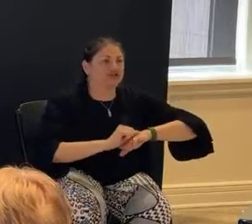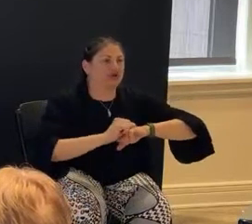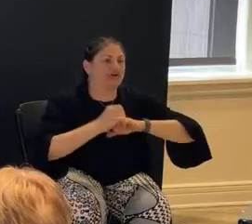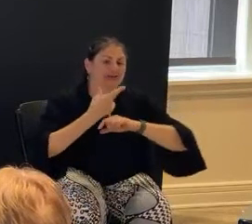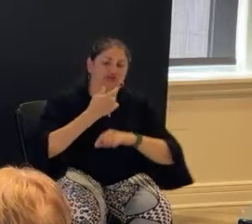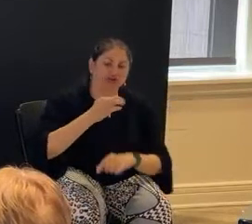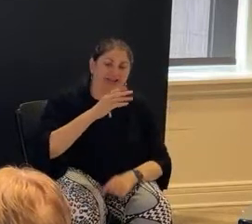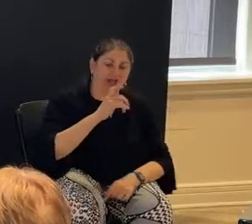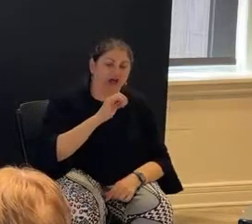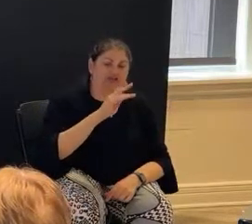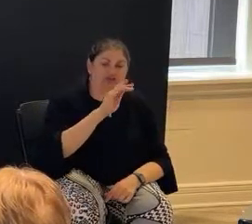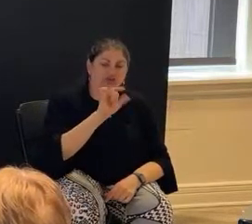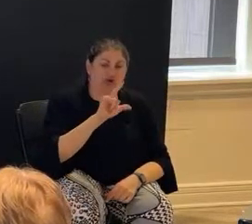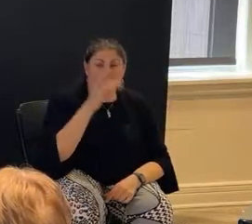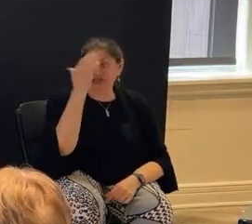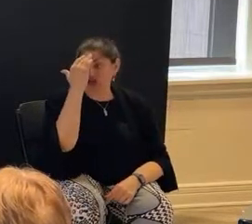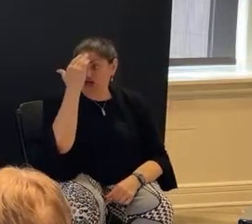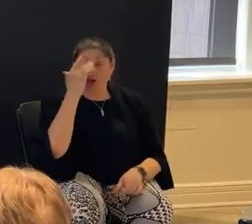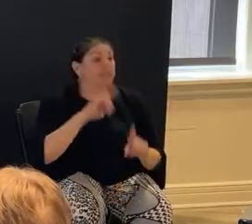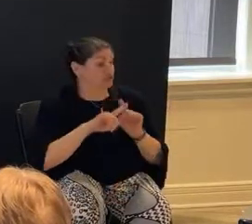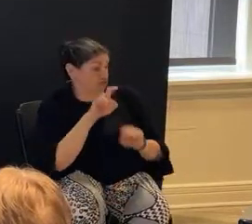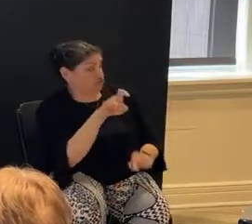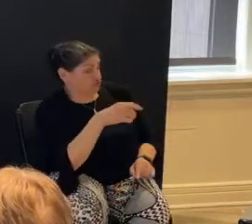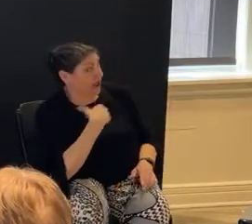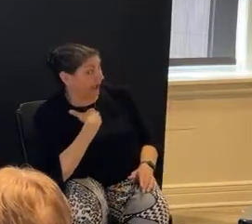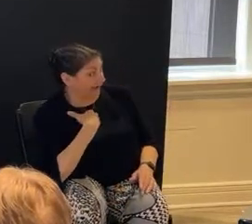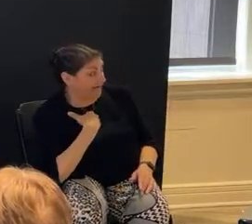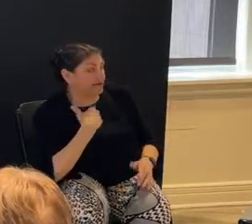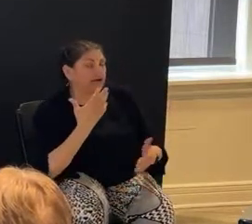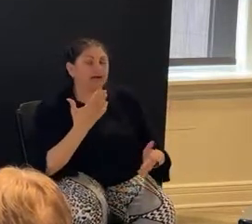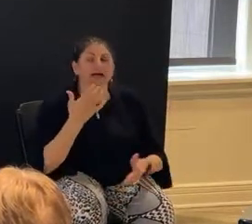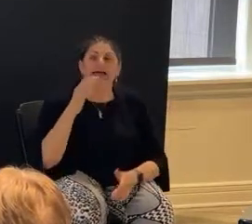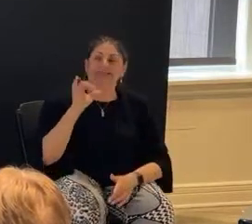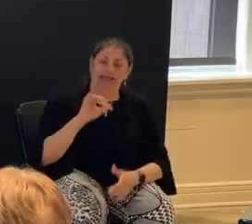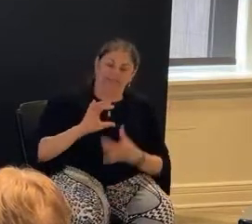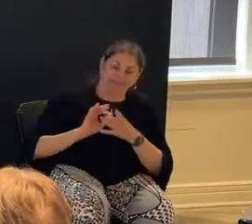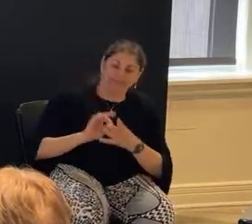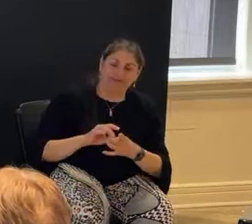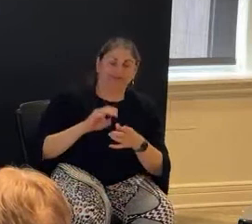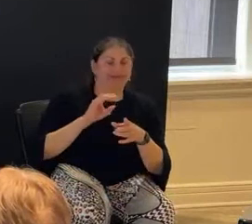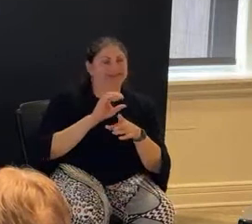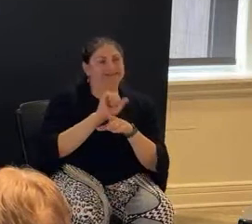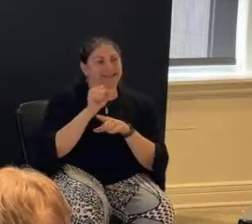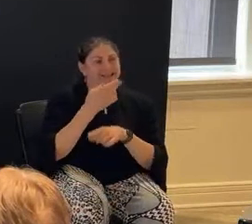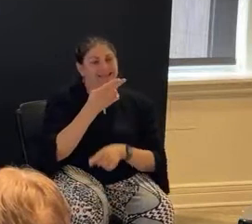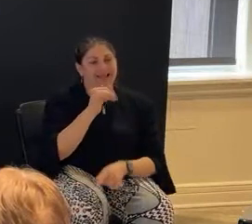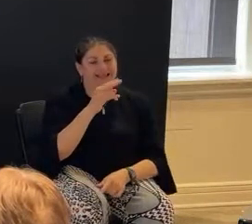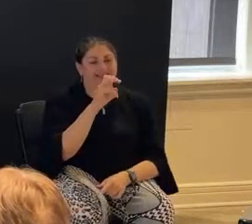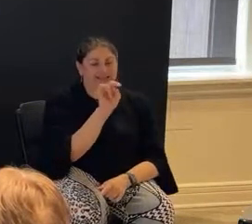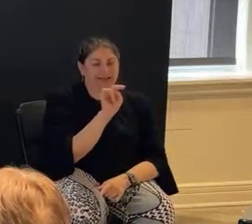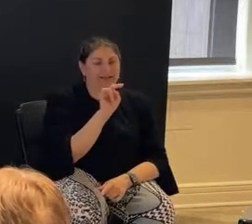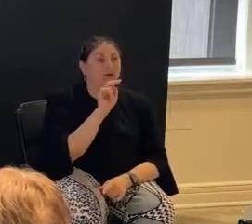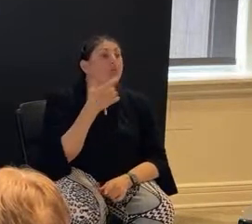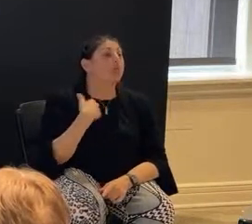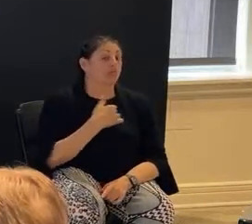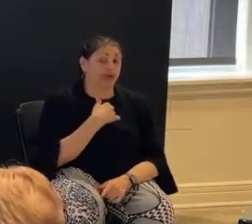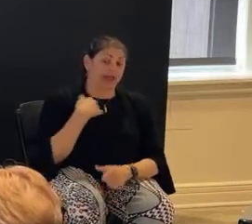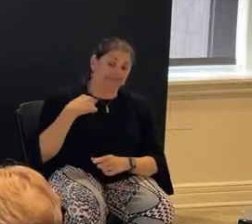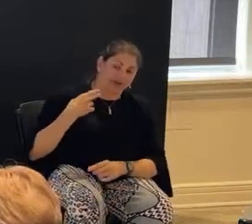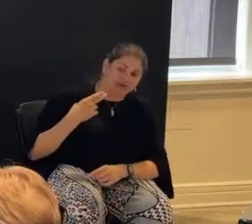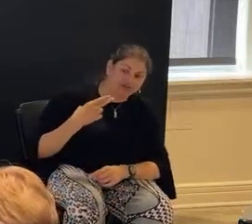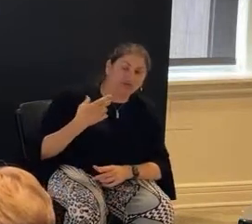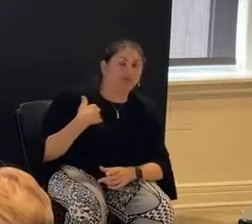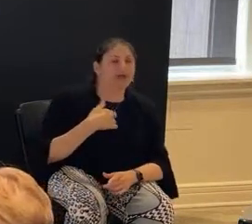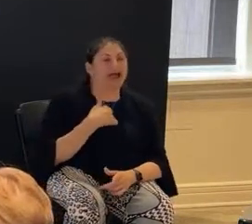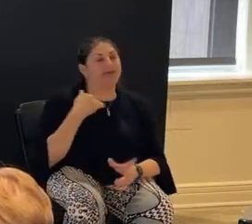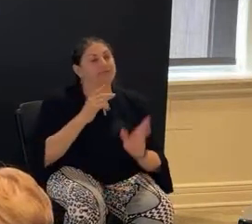know, plays out a lot at Mount St. Helens. You know, there are a lot of histories of, you know, people talking about the mountain erupting in the past.